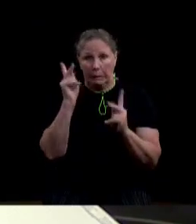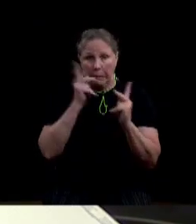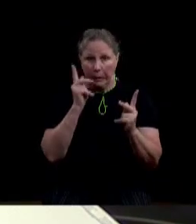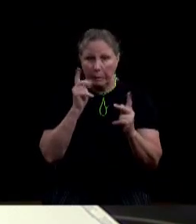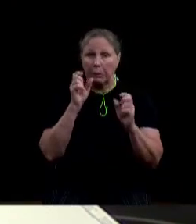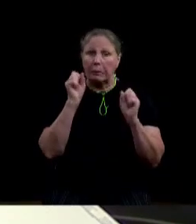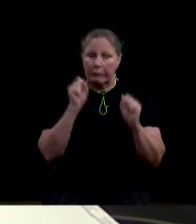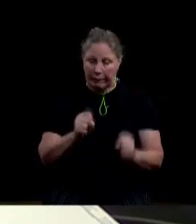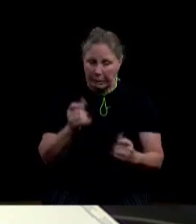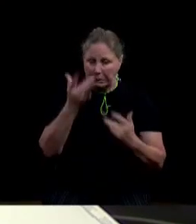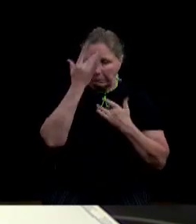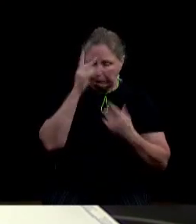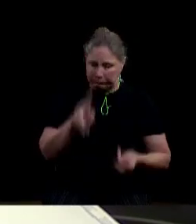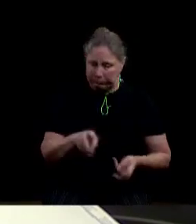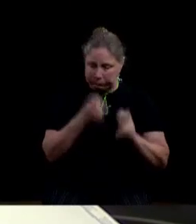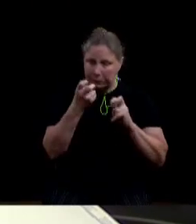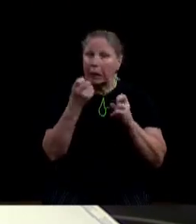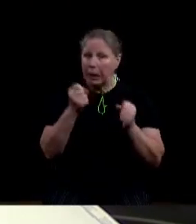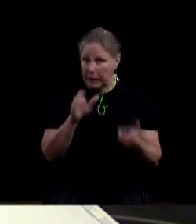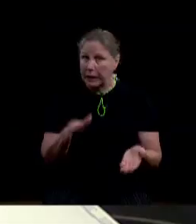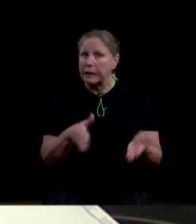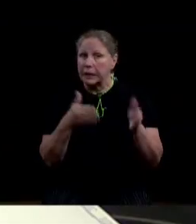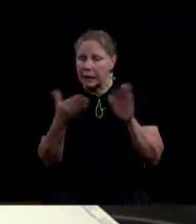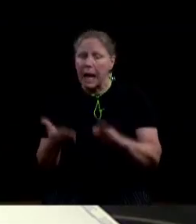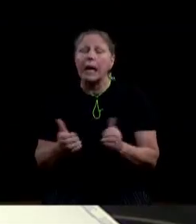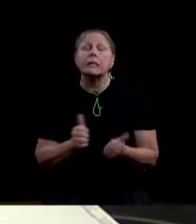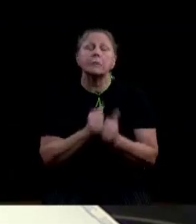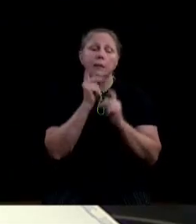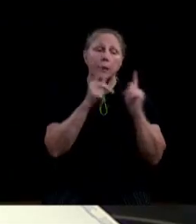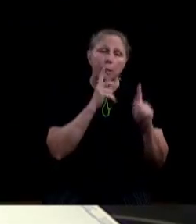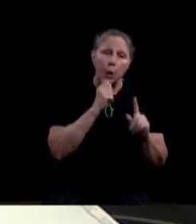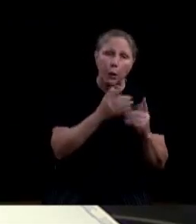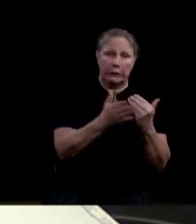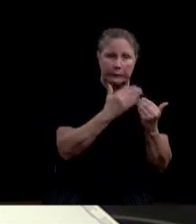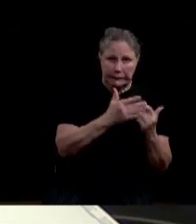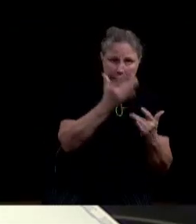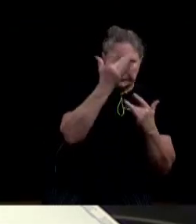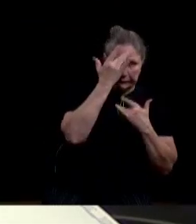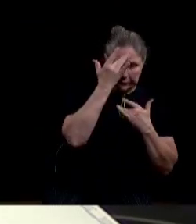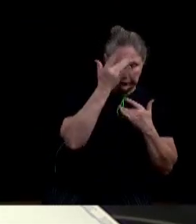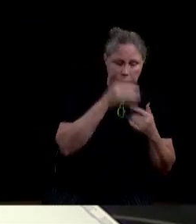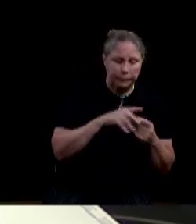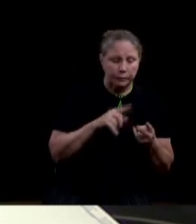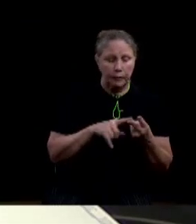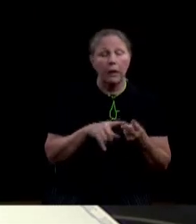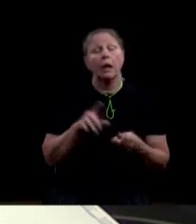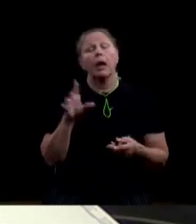vulnerable populations, and whereas transmission of the